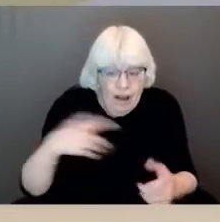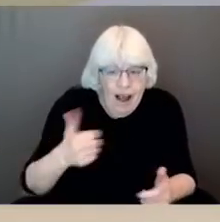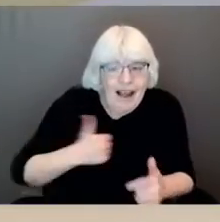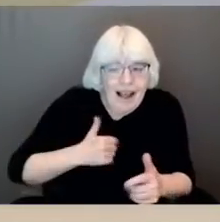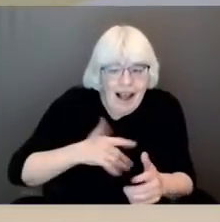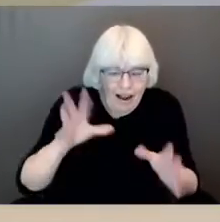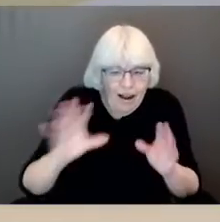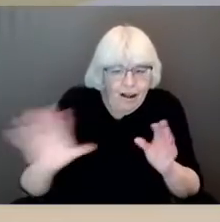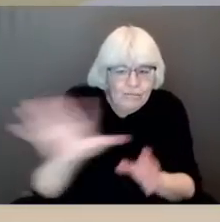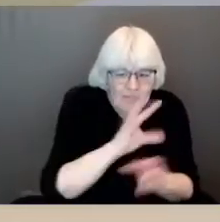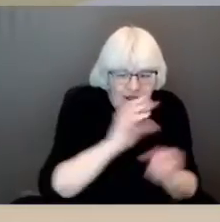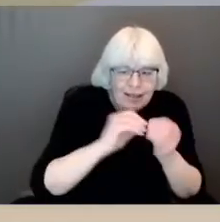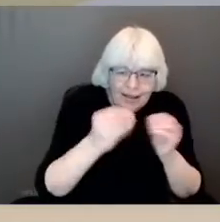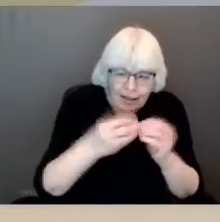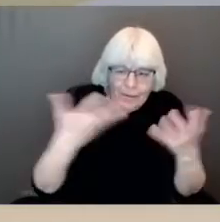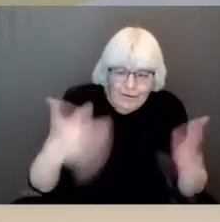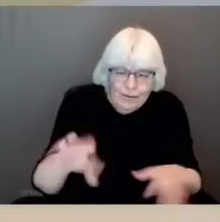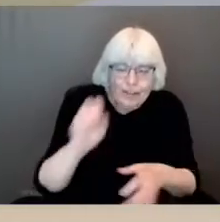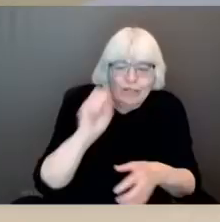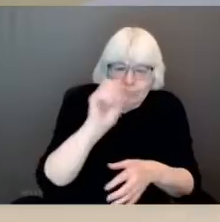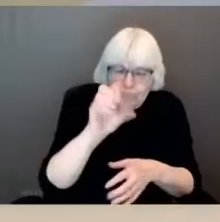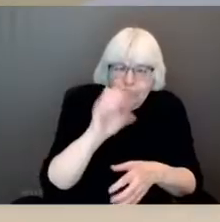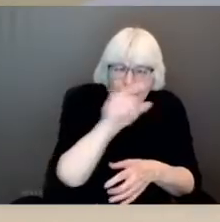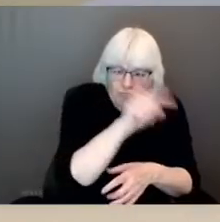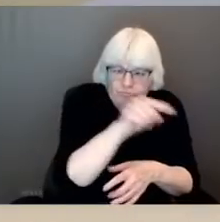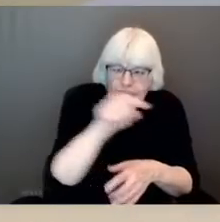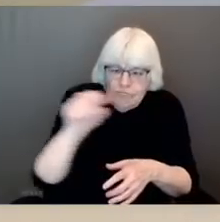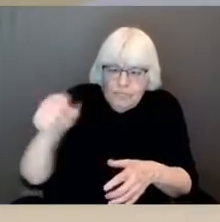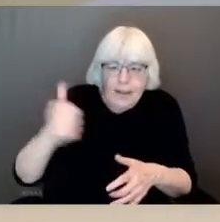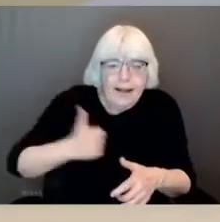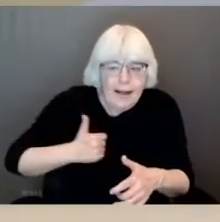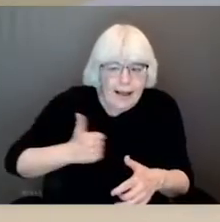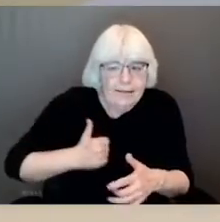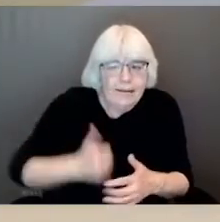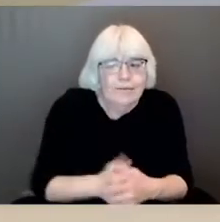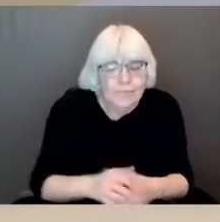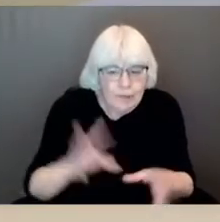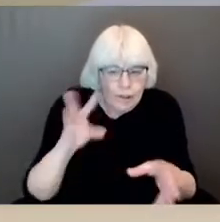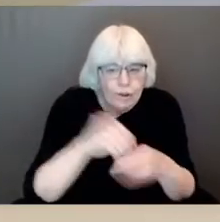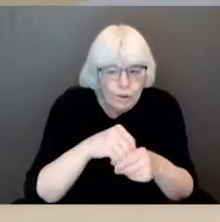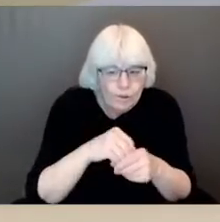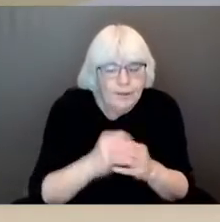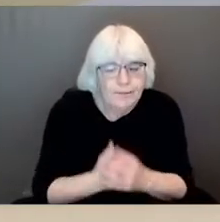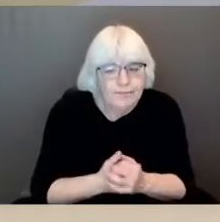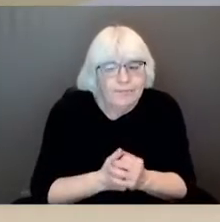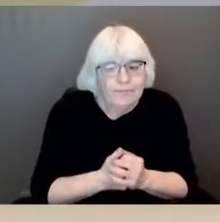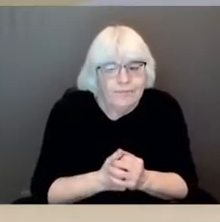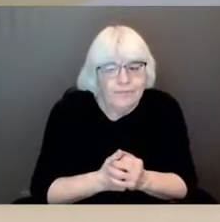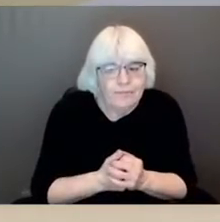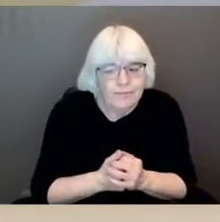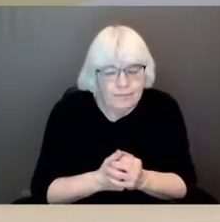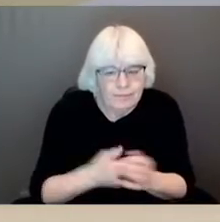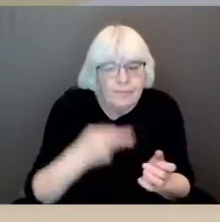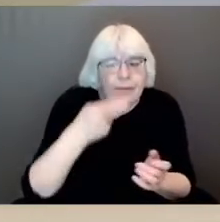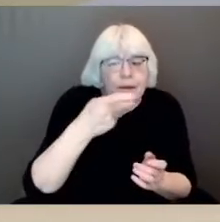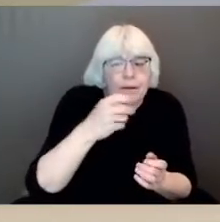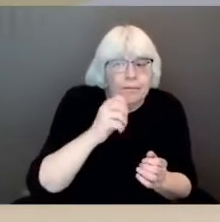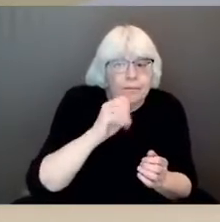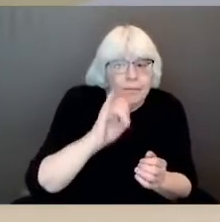and that includes the cases from Prince Edward Island as well, but I don't have the